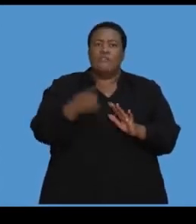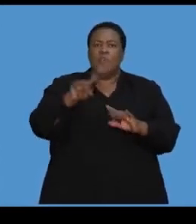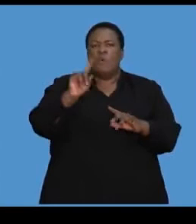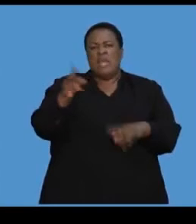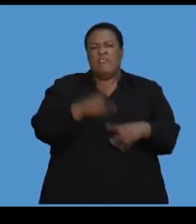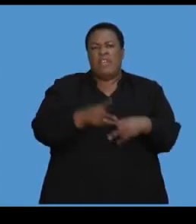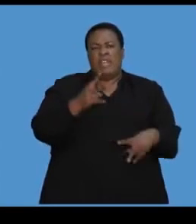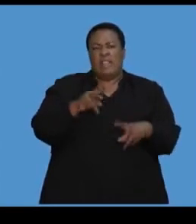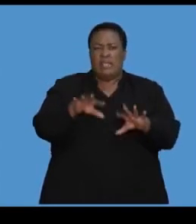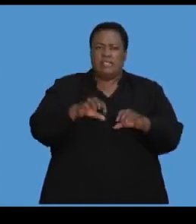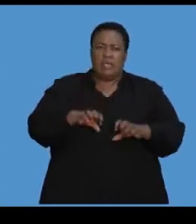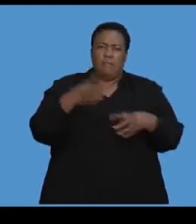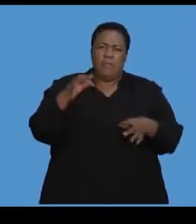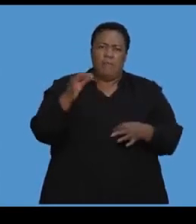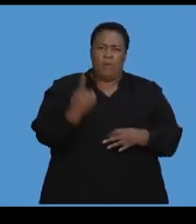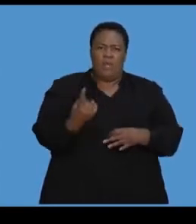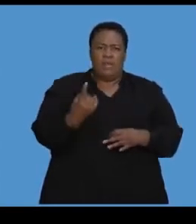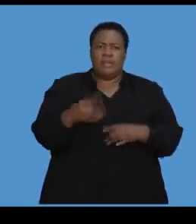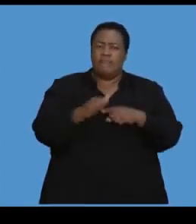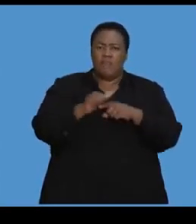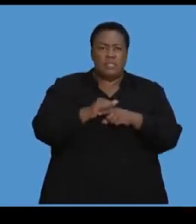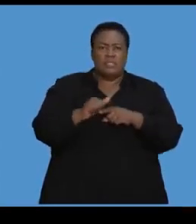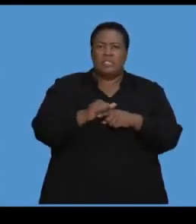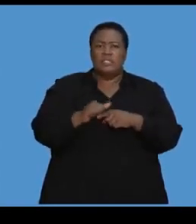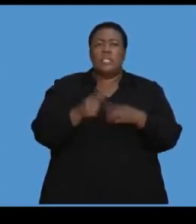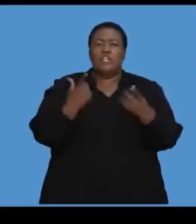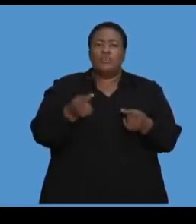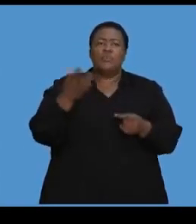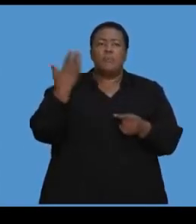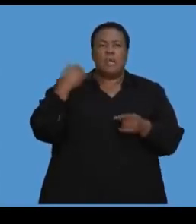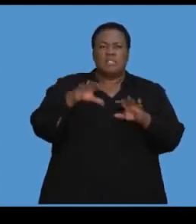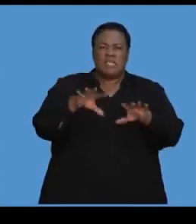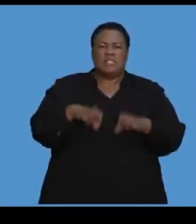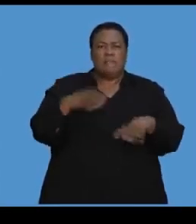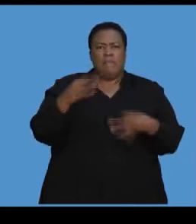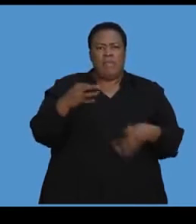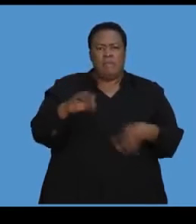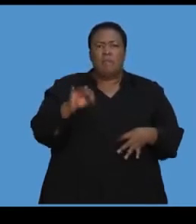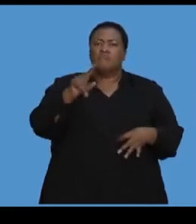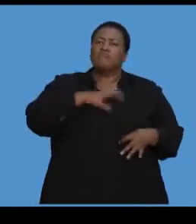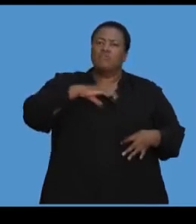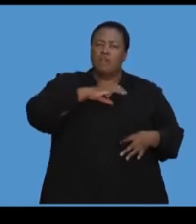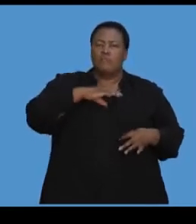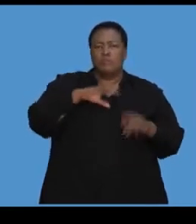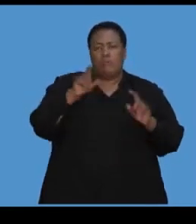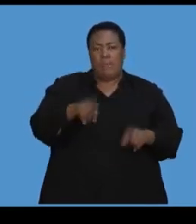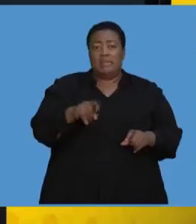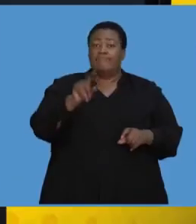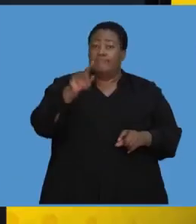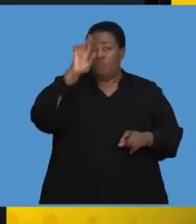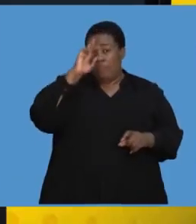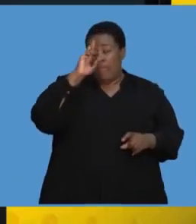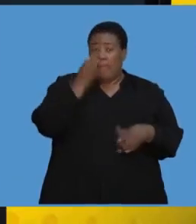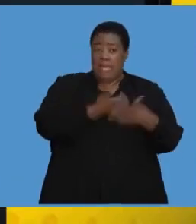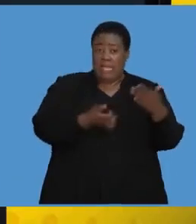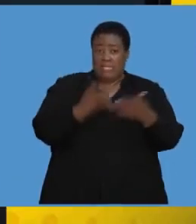1. Practice it, do past exam papers so that you are comfortable with it. Remember, your essay should have an introduction and